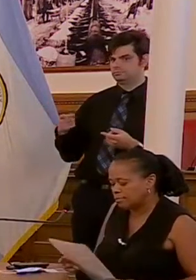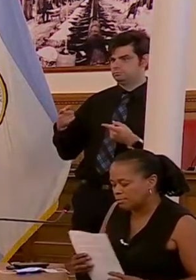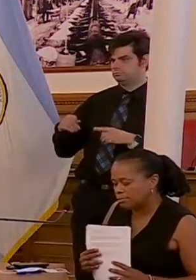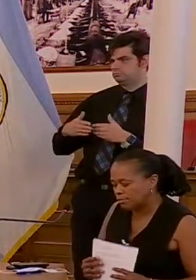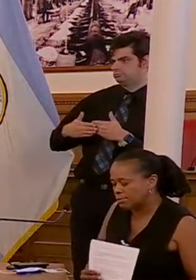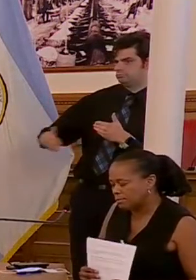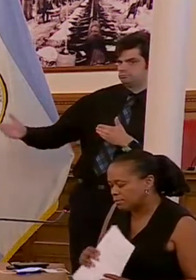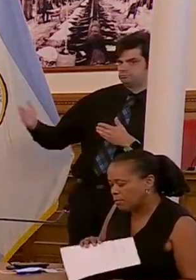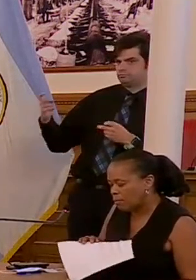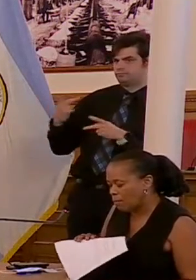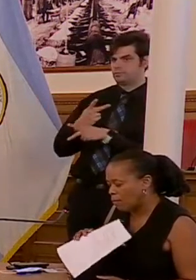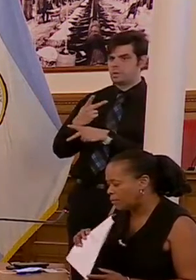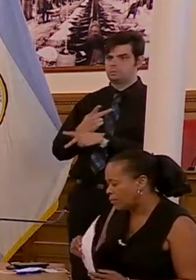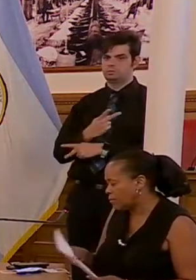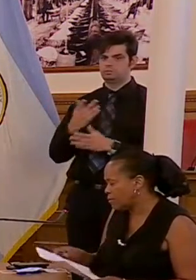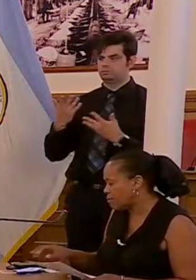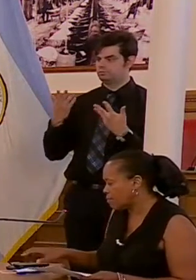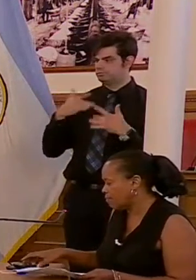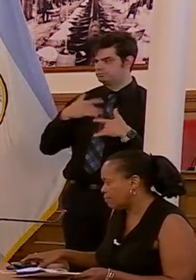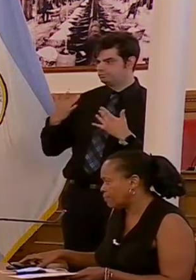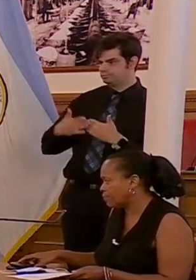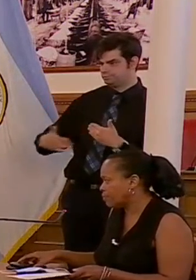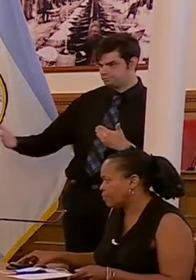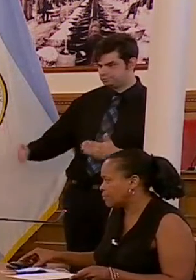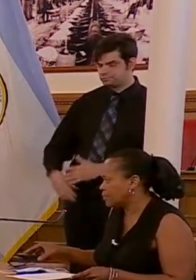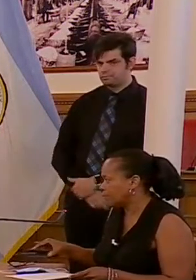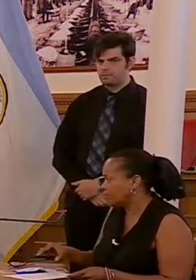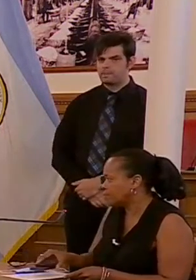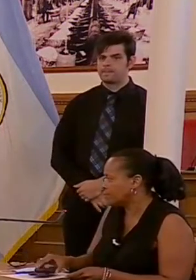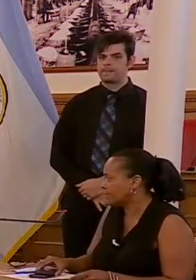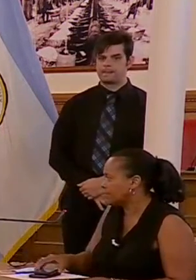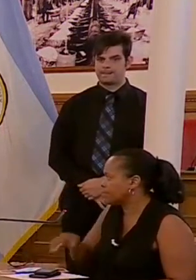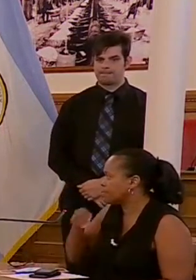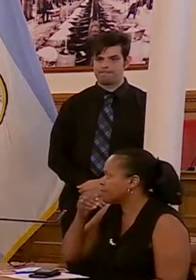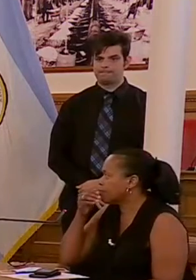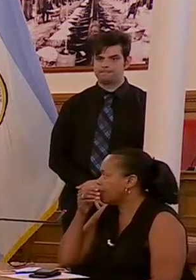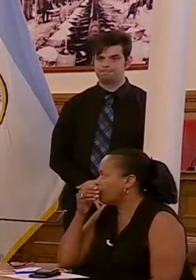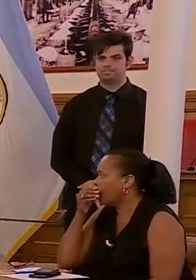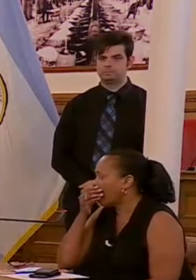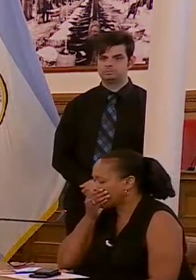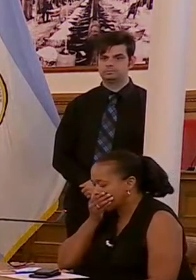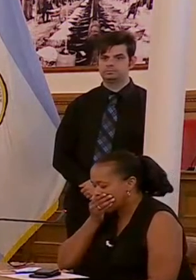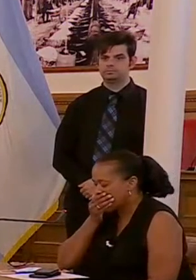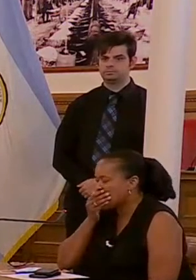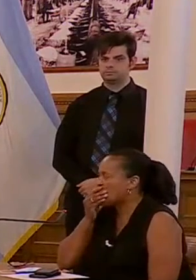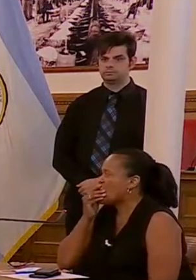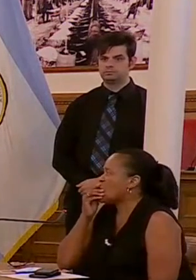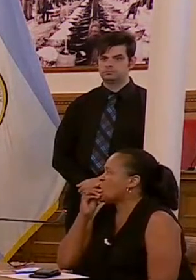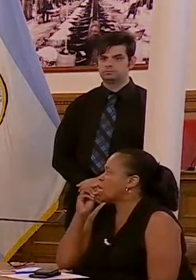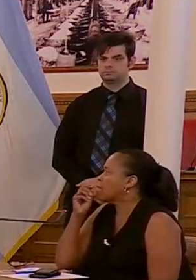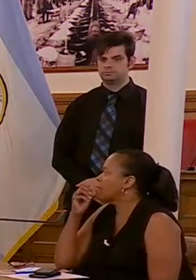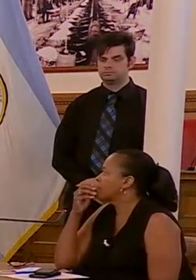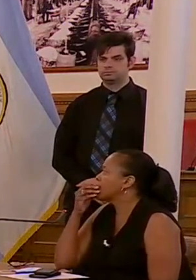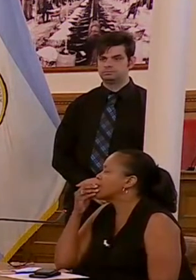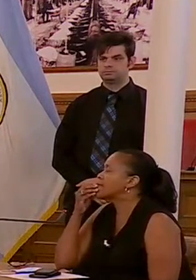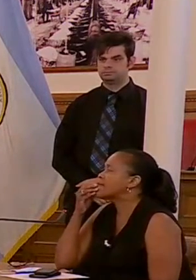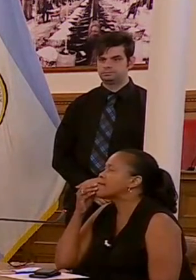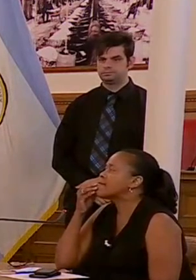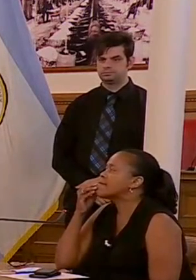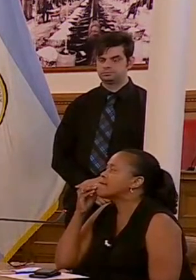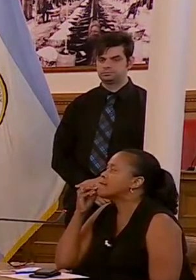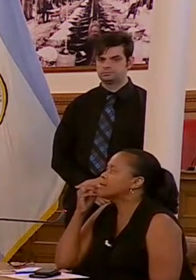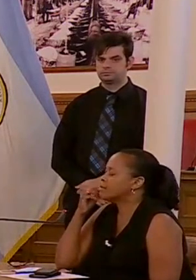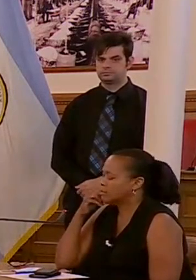a lot of work went into it. Just one point of clarification on the Citizen Review Board. As we stated in